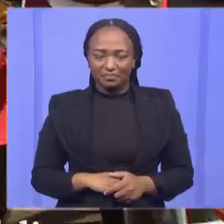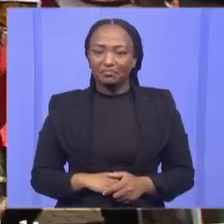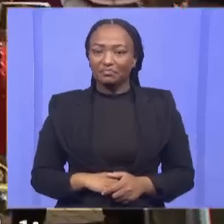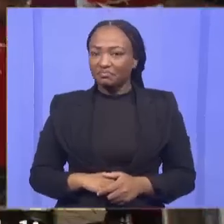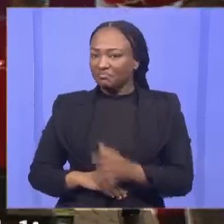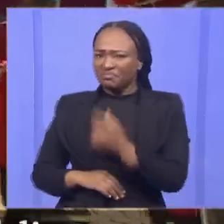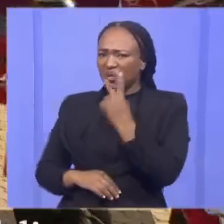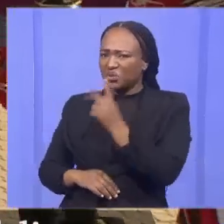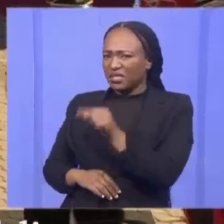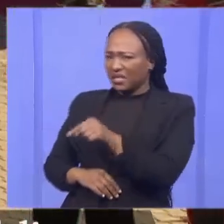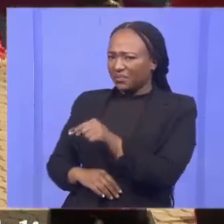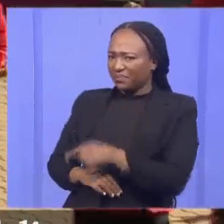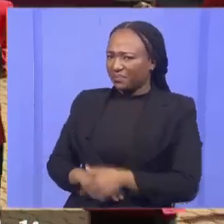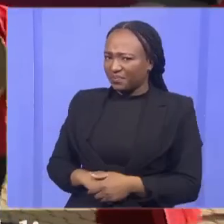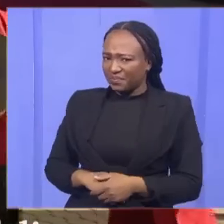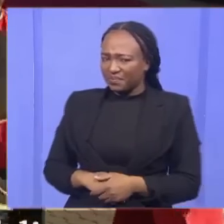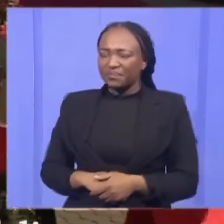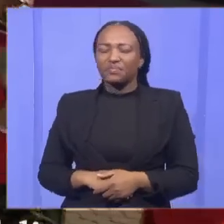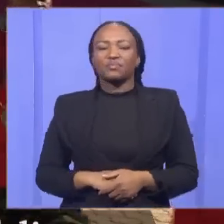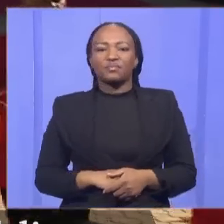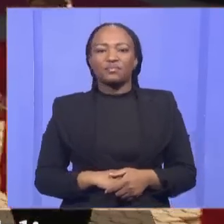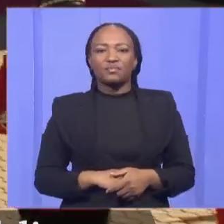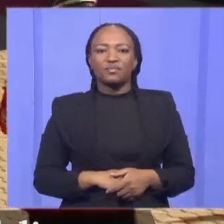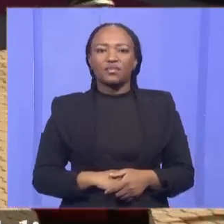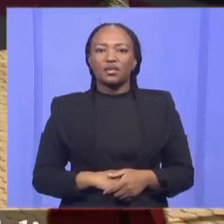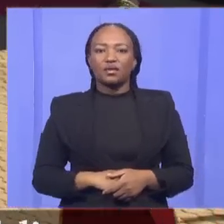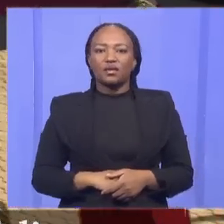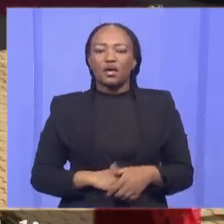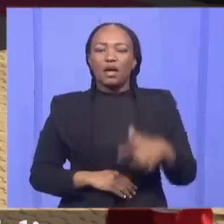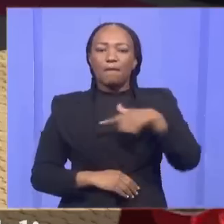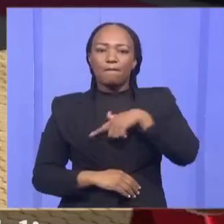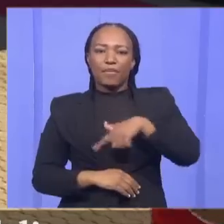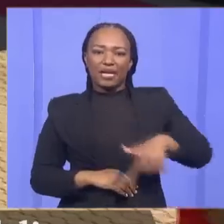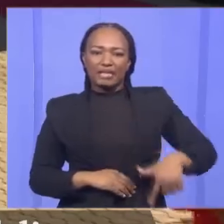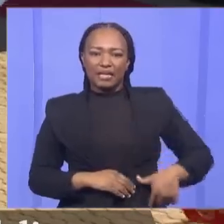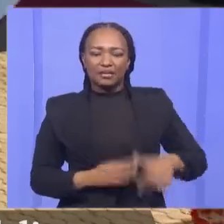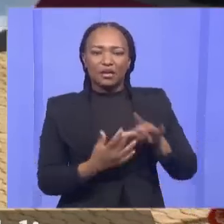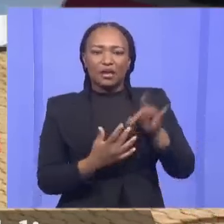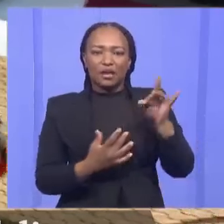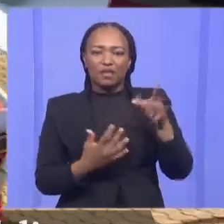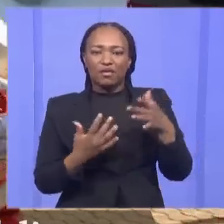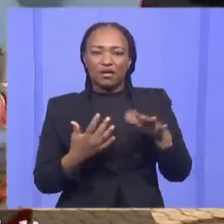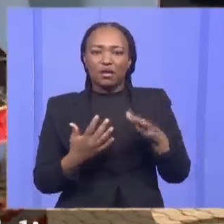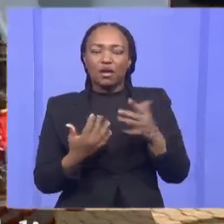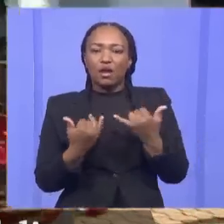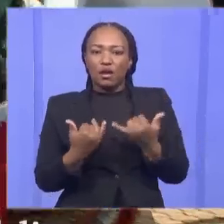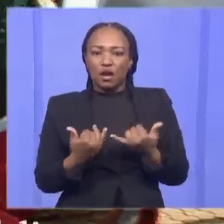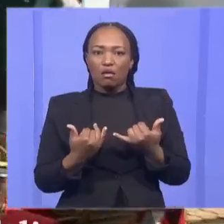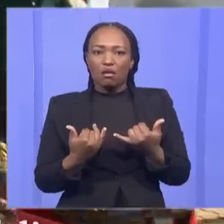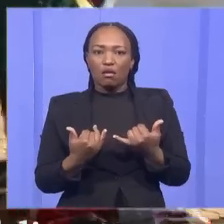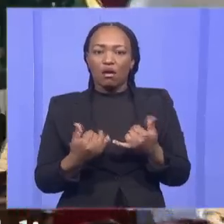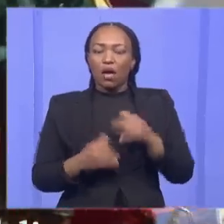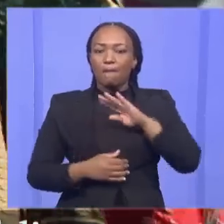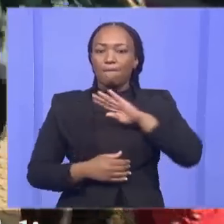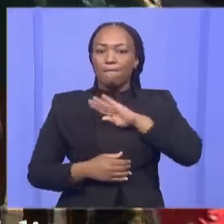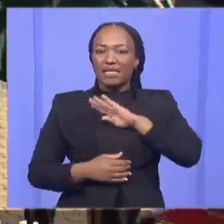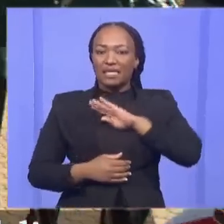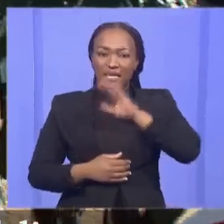can also just add, the president-elect was also escorted, or rather is escorted by the military